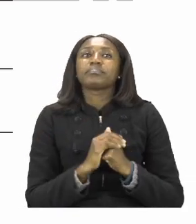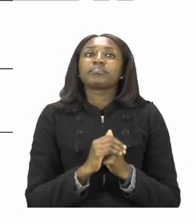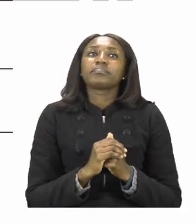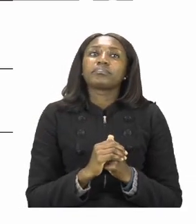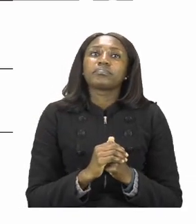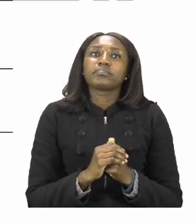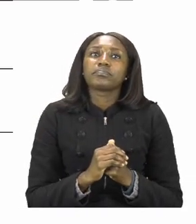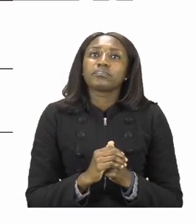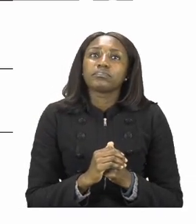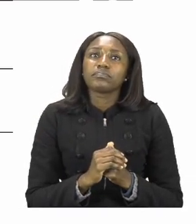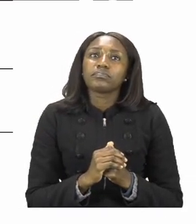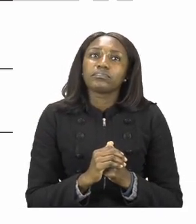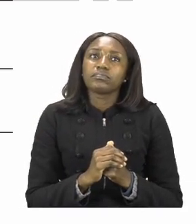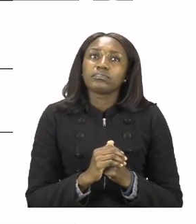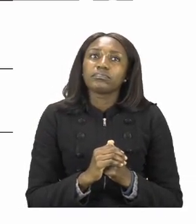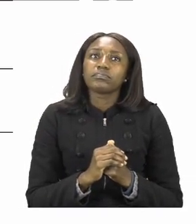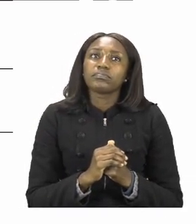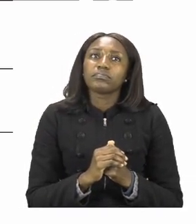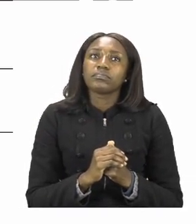sentences.